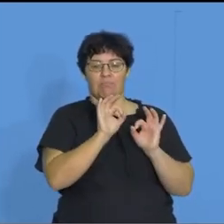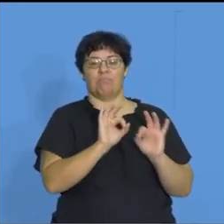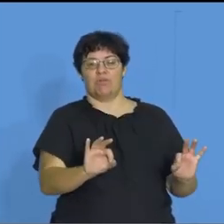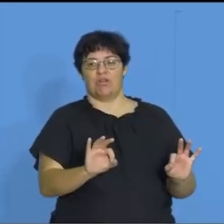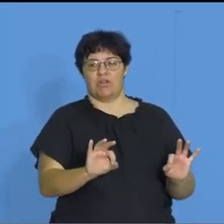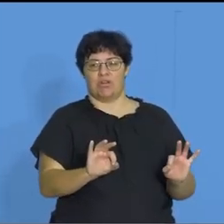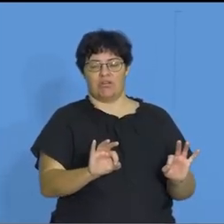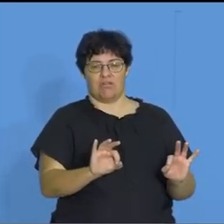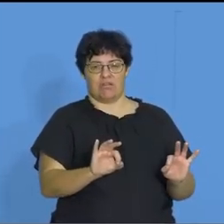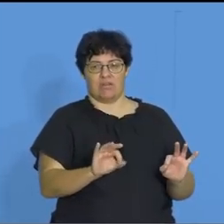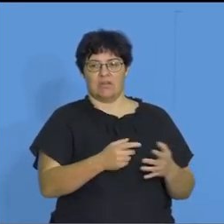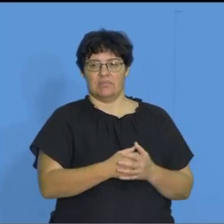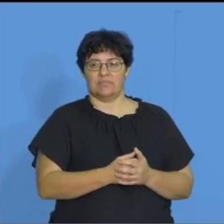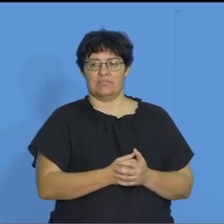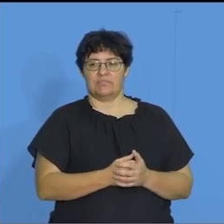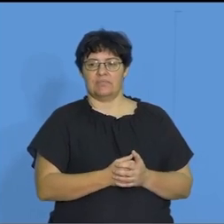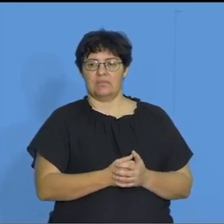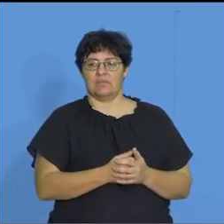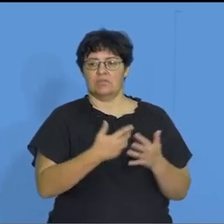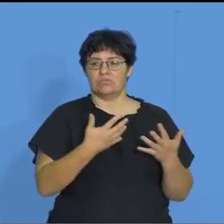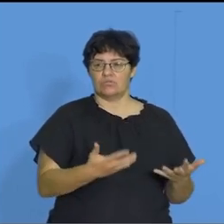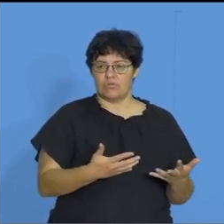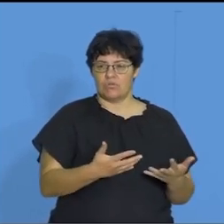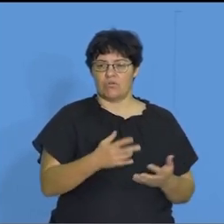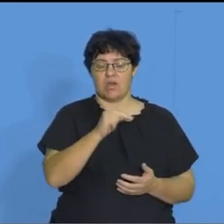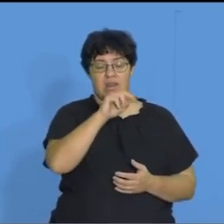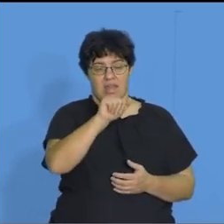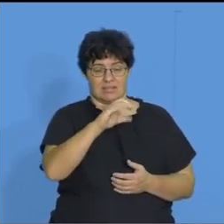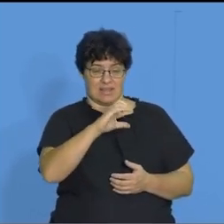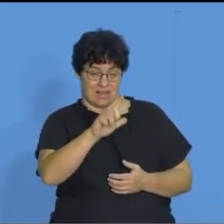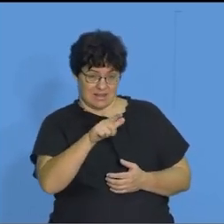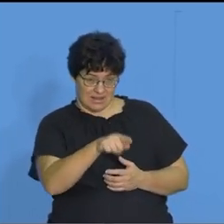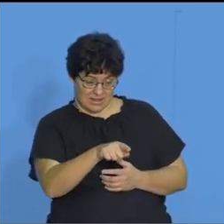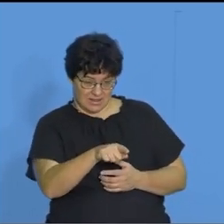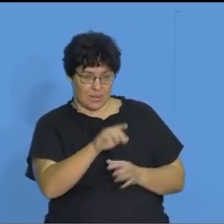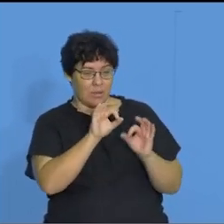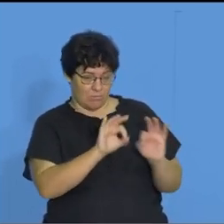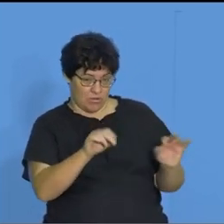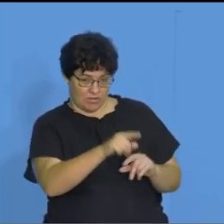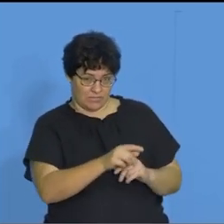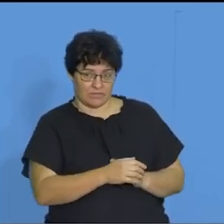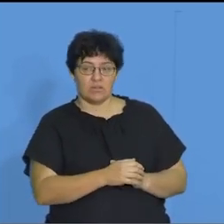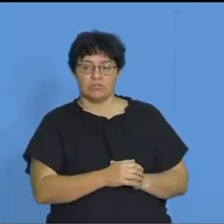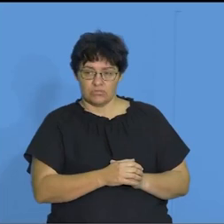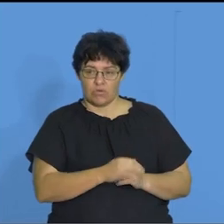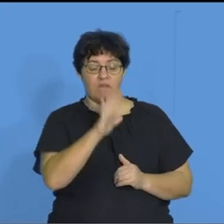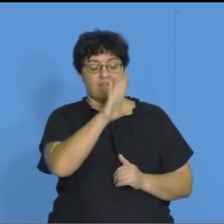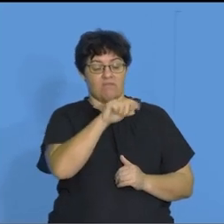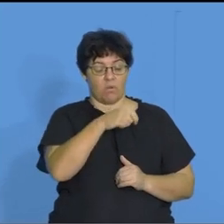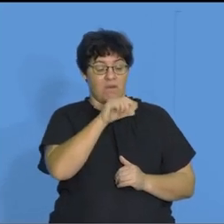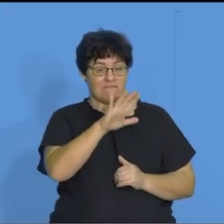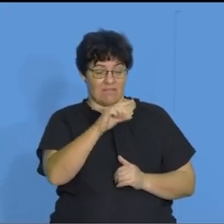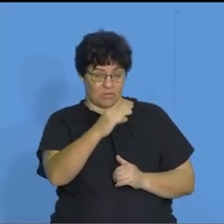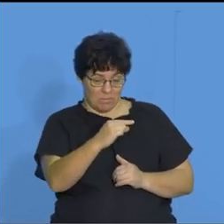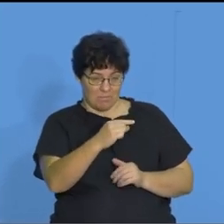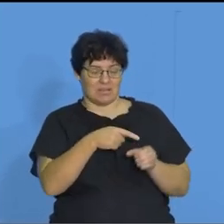sodium chloride, okay? So the mass of the sample is 5.5 grams. So this is a very useful piece of information